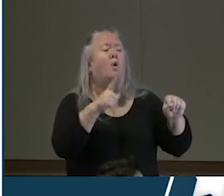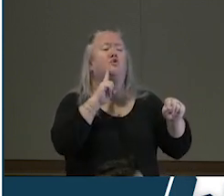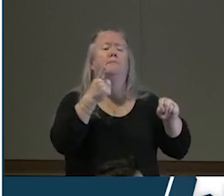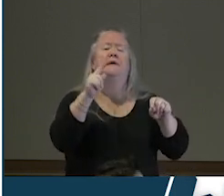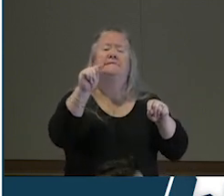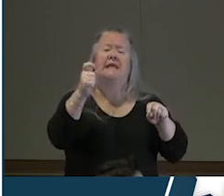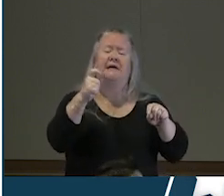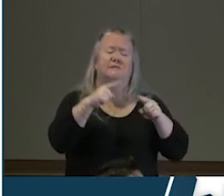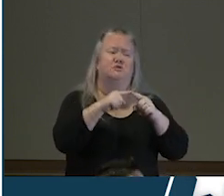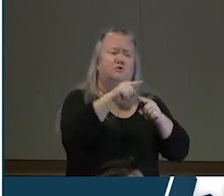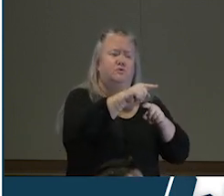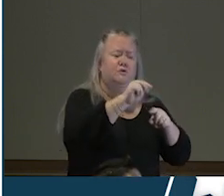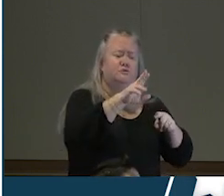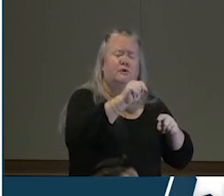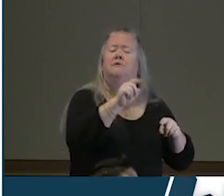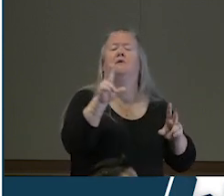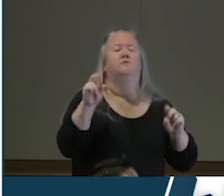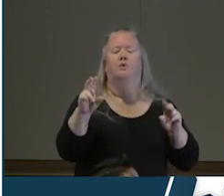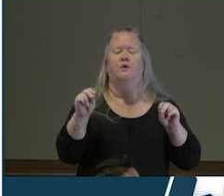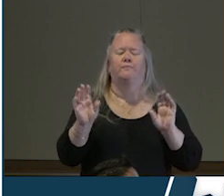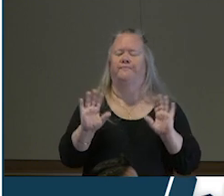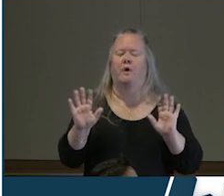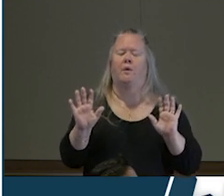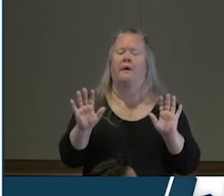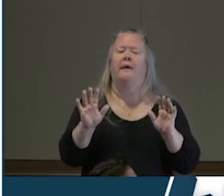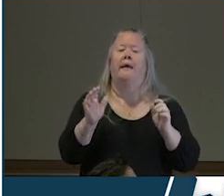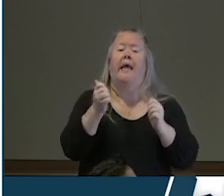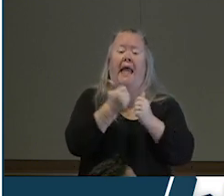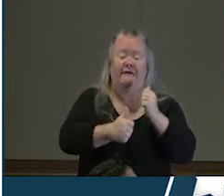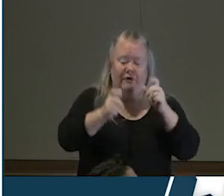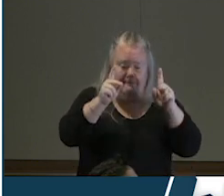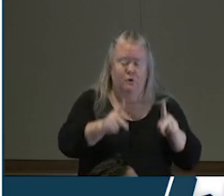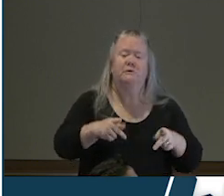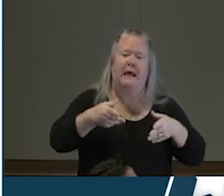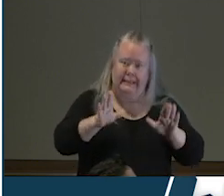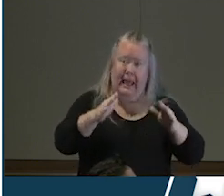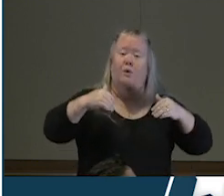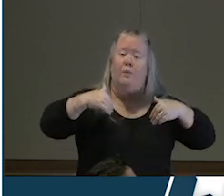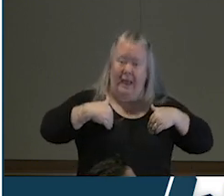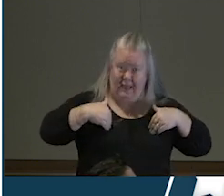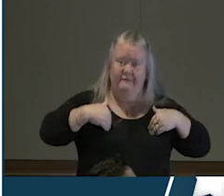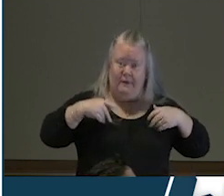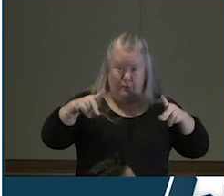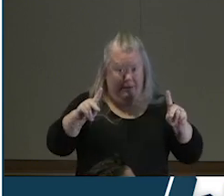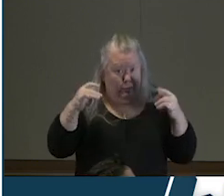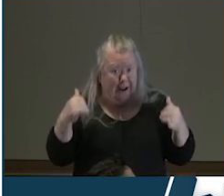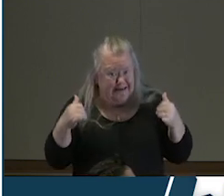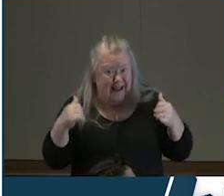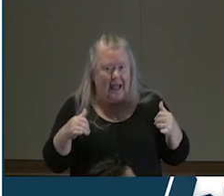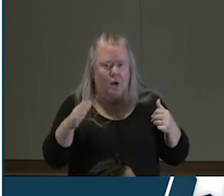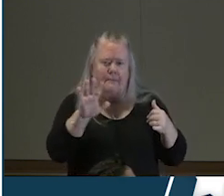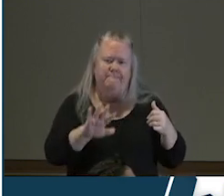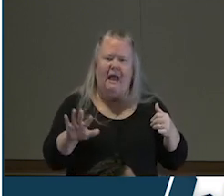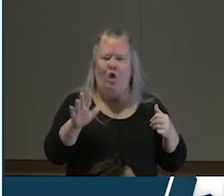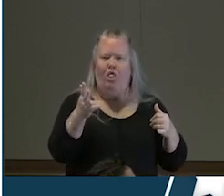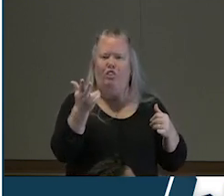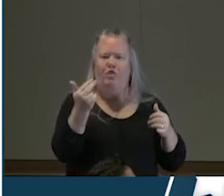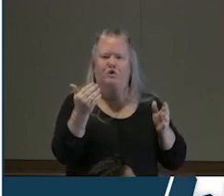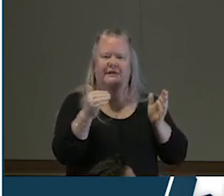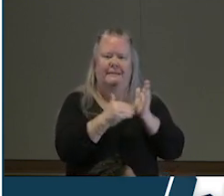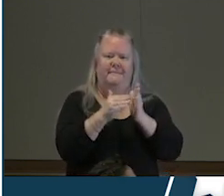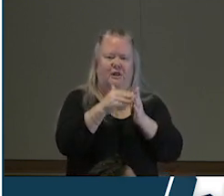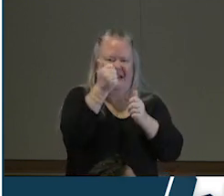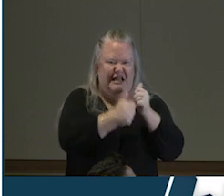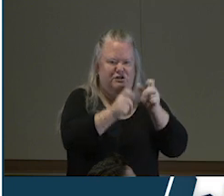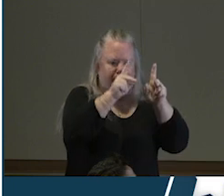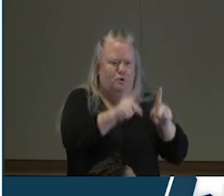going to them? Like, is the No, trust you're gonna going to hold do, that money? every person is allowed to have, right now, just about 13 million per